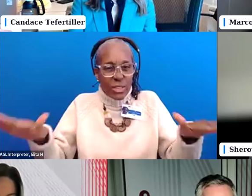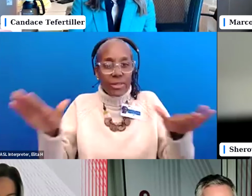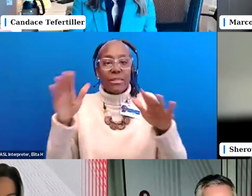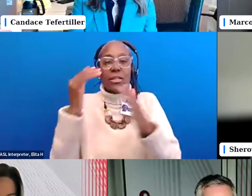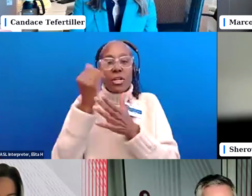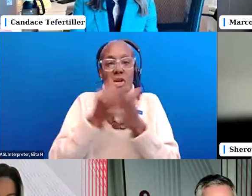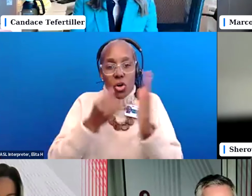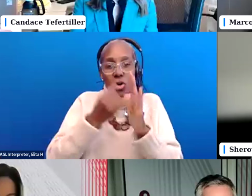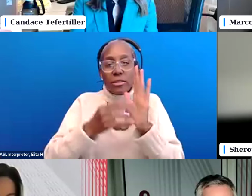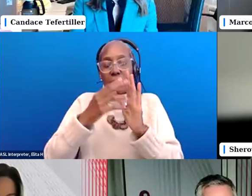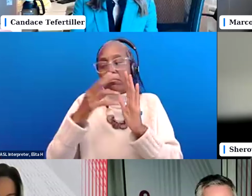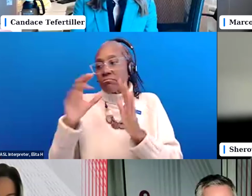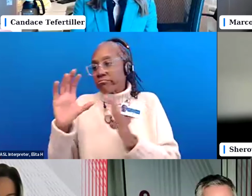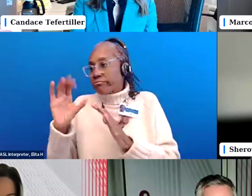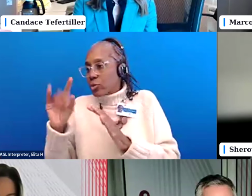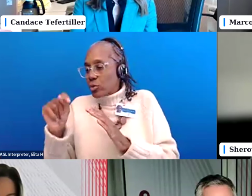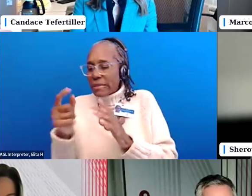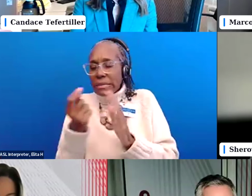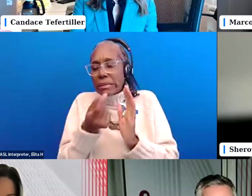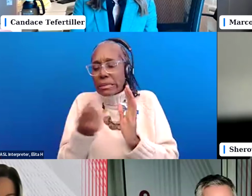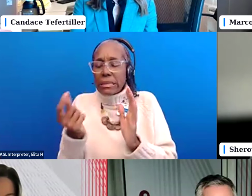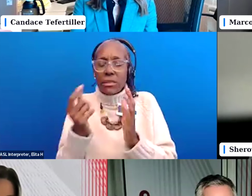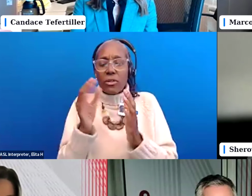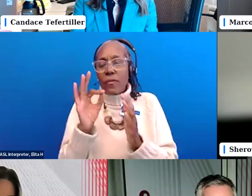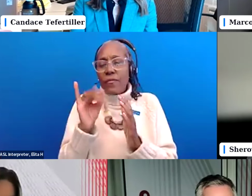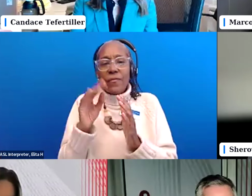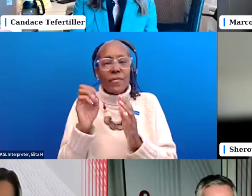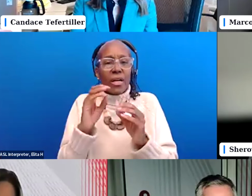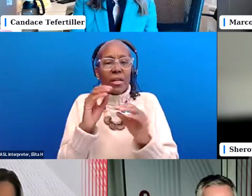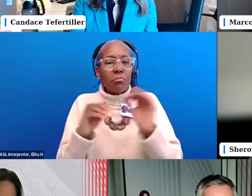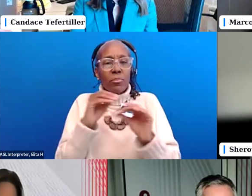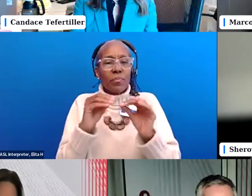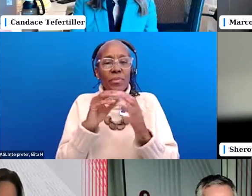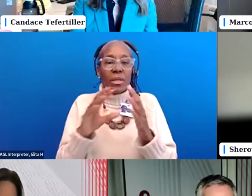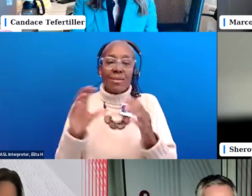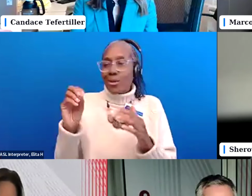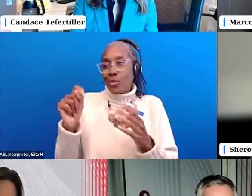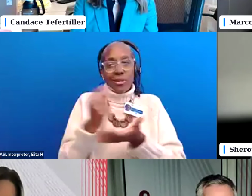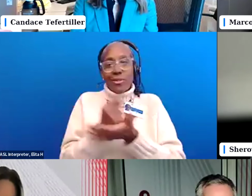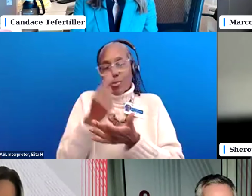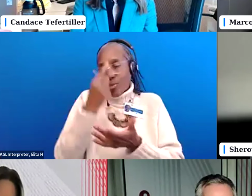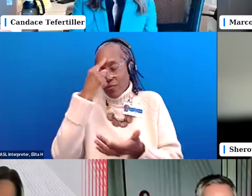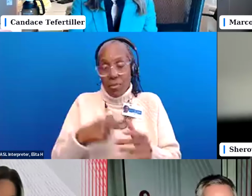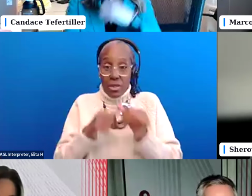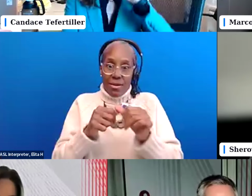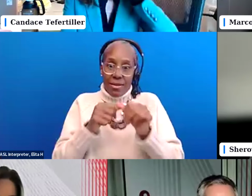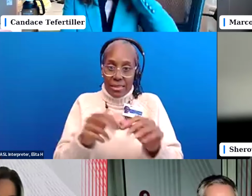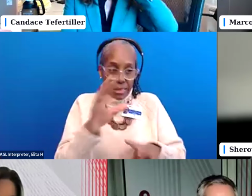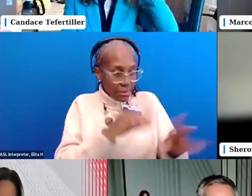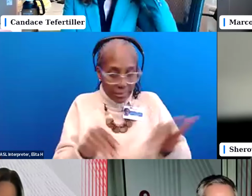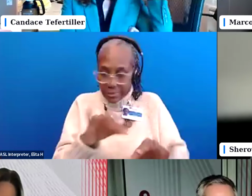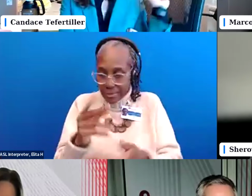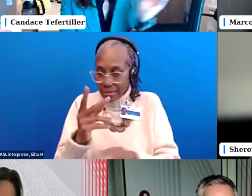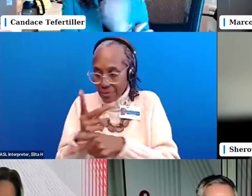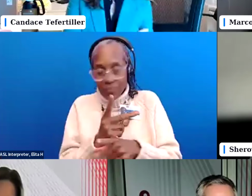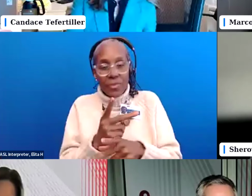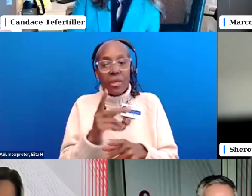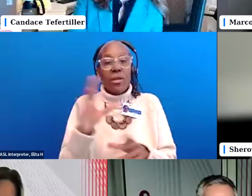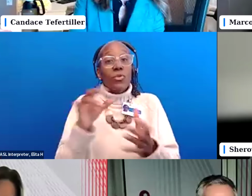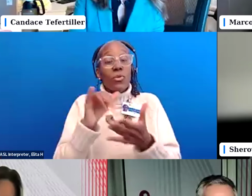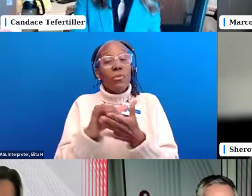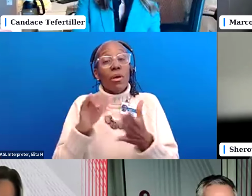arts and crafts and all these little fine motor skills, it's basically OT therapy for me on a constant basis. Being able to do